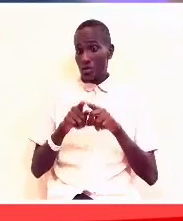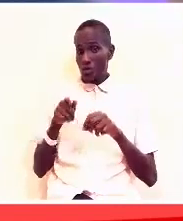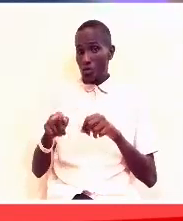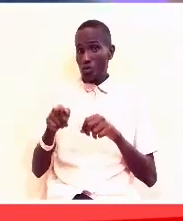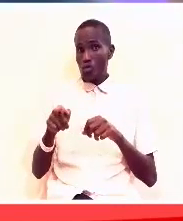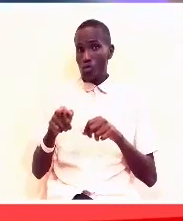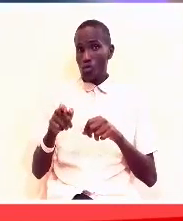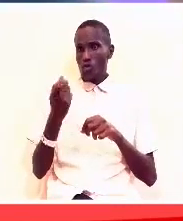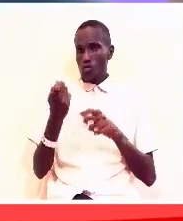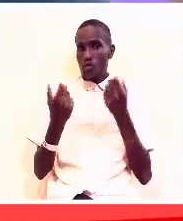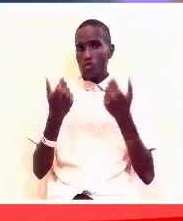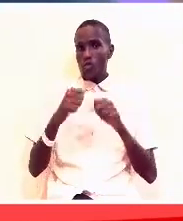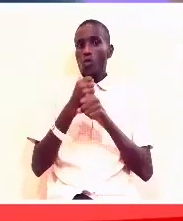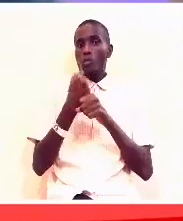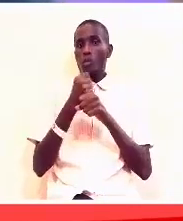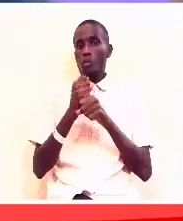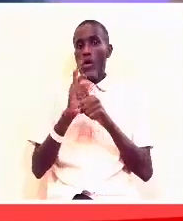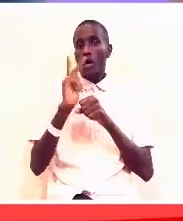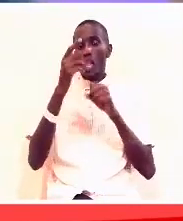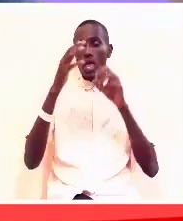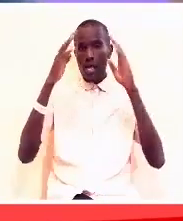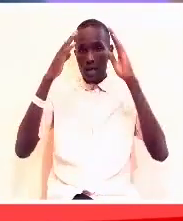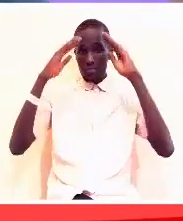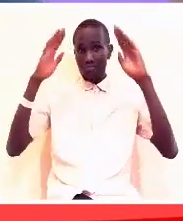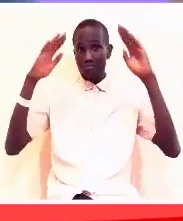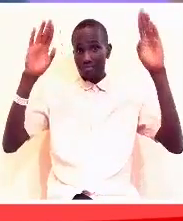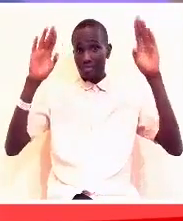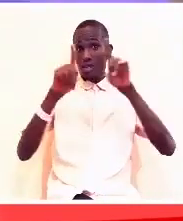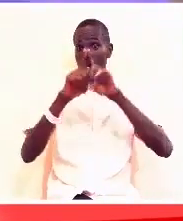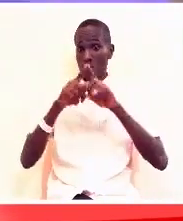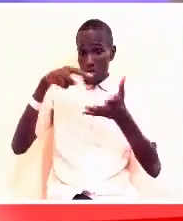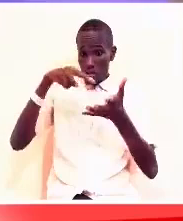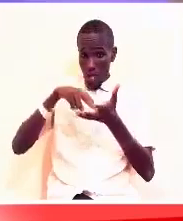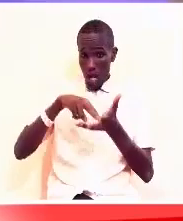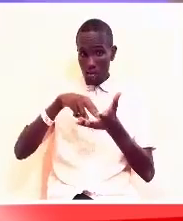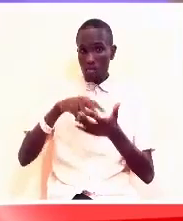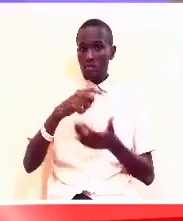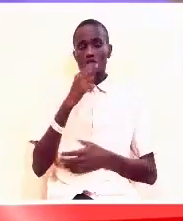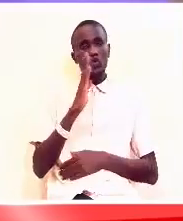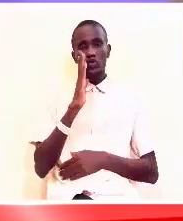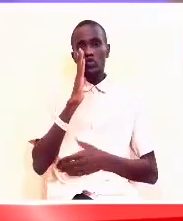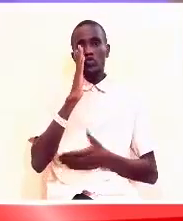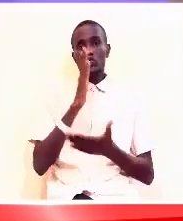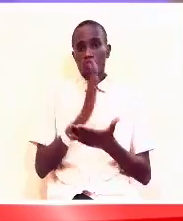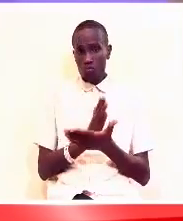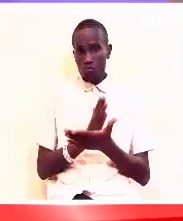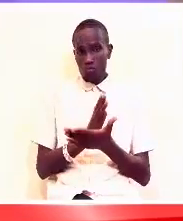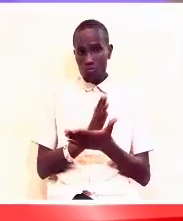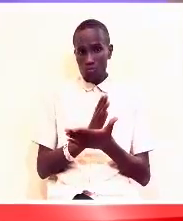people who were able to come stand up and tell the truth to the system.